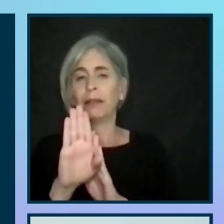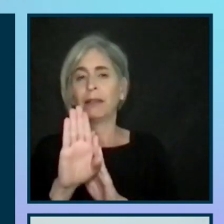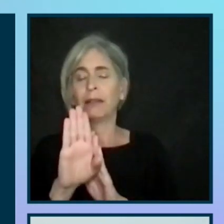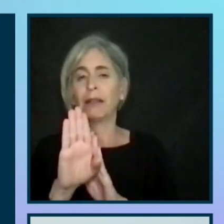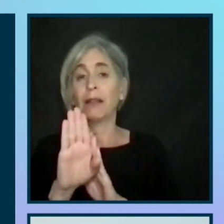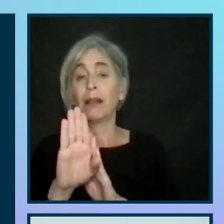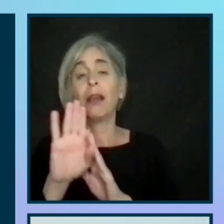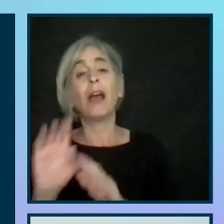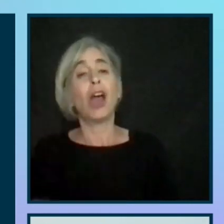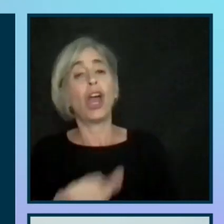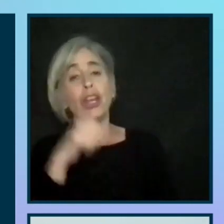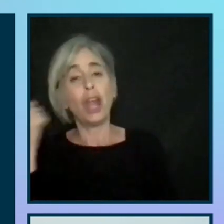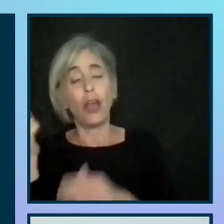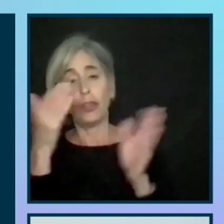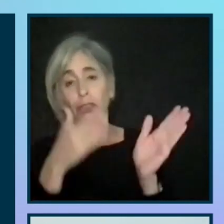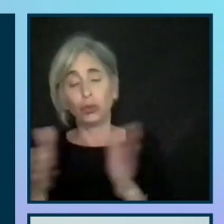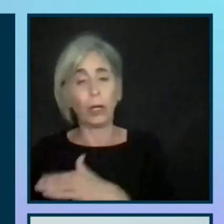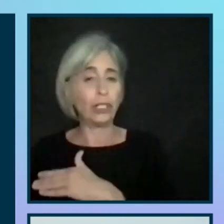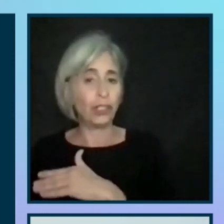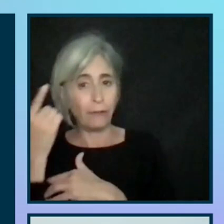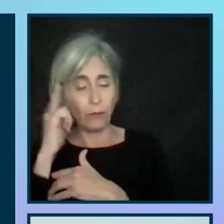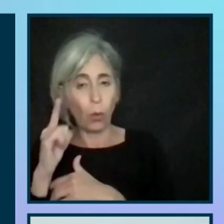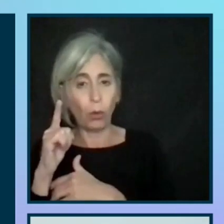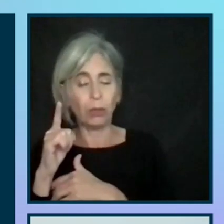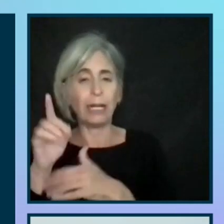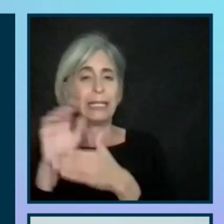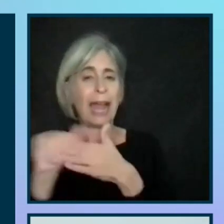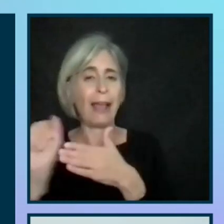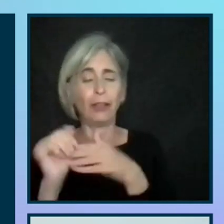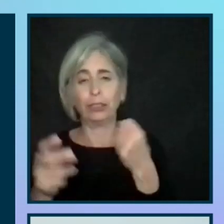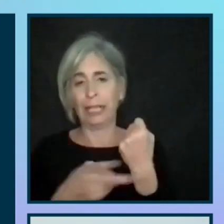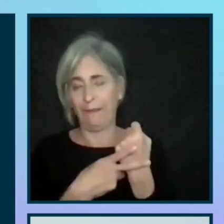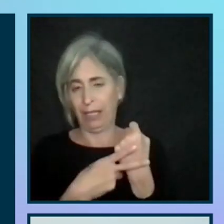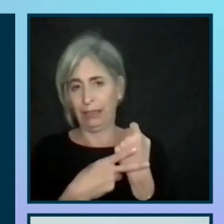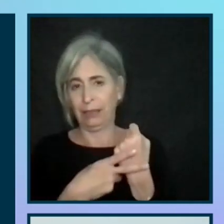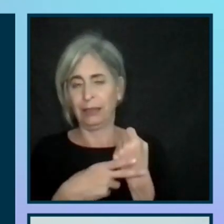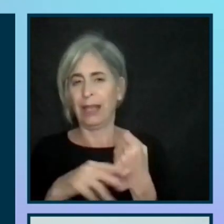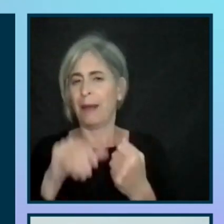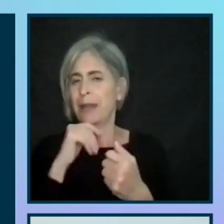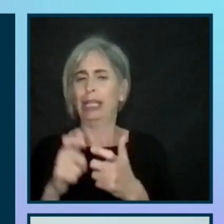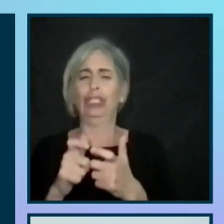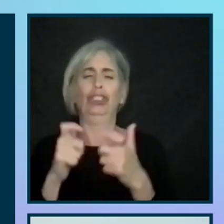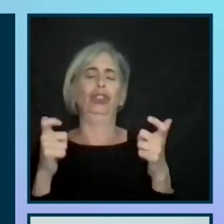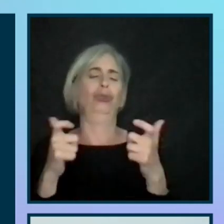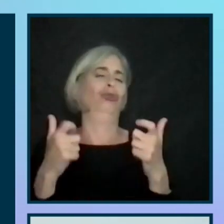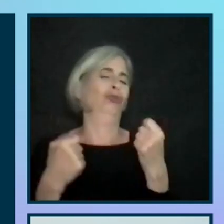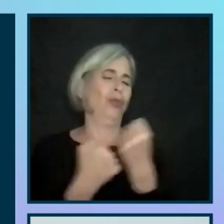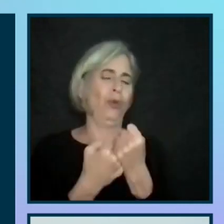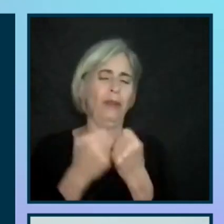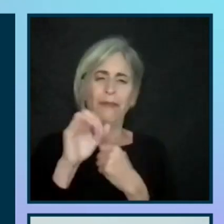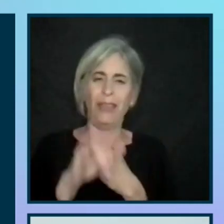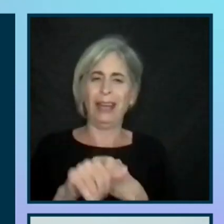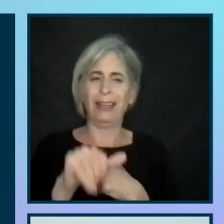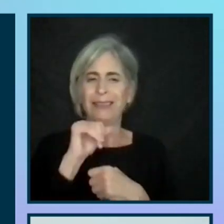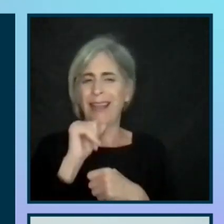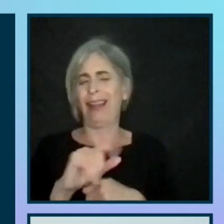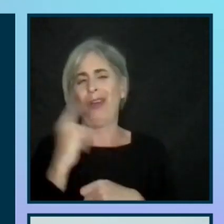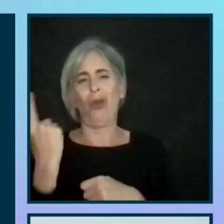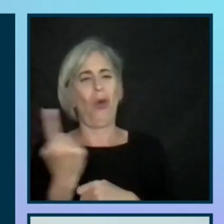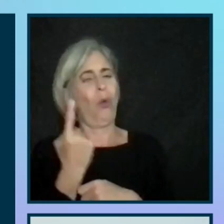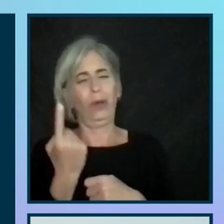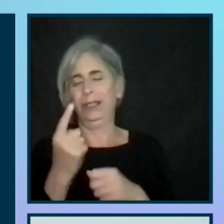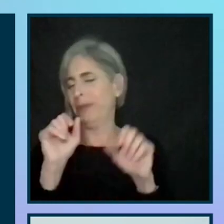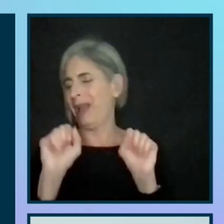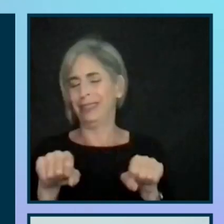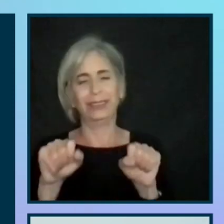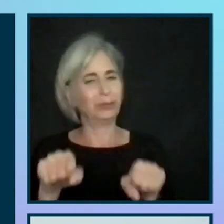Another strategy is to substantiate dollar savings. I'm not a huge fan of this one because it might not always be